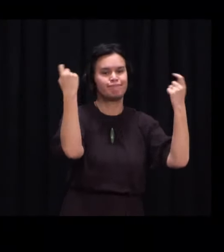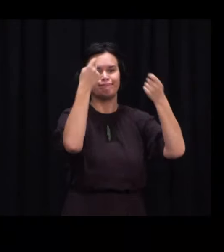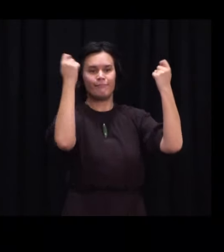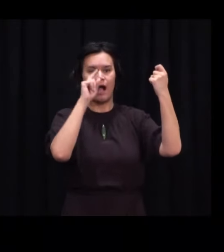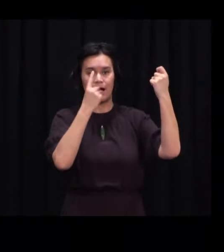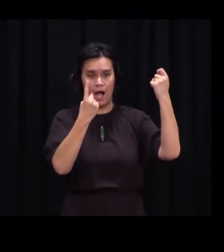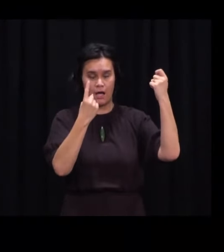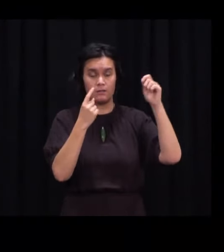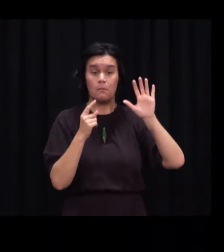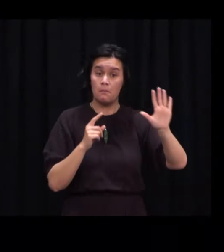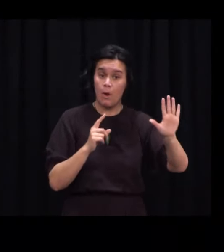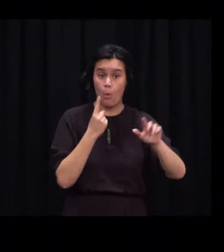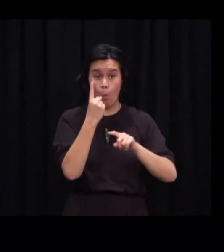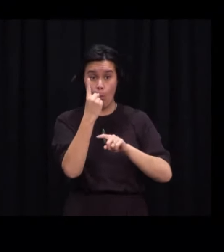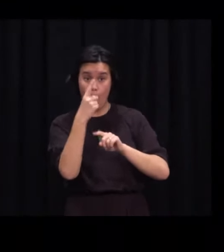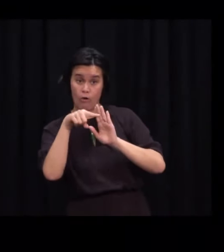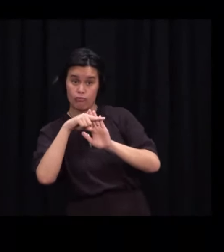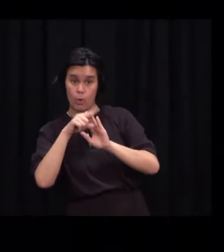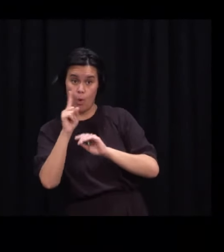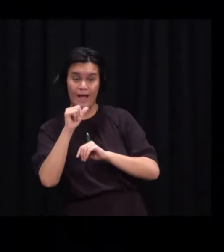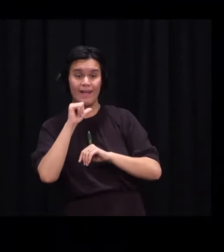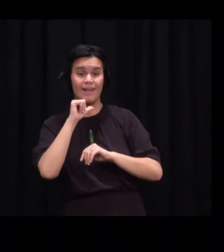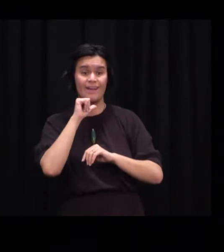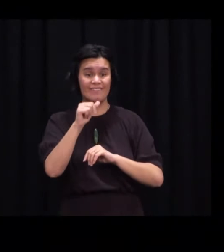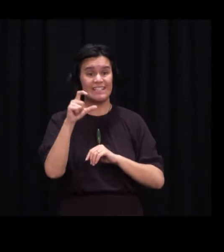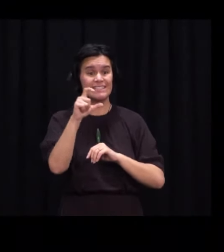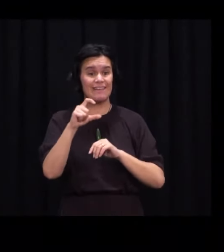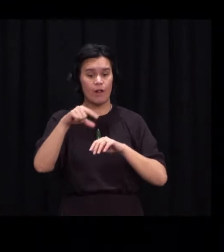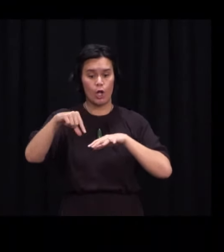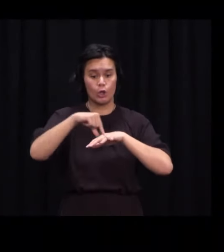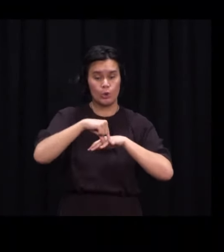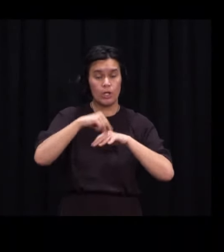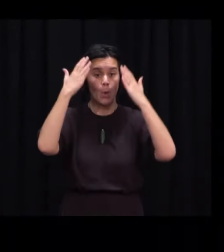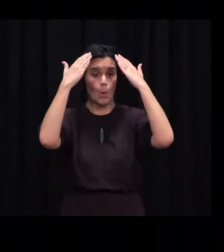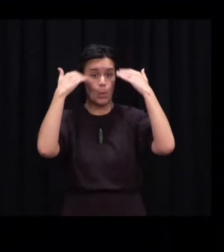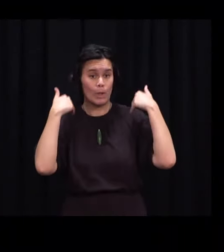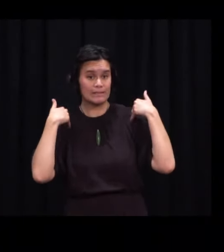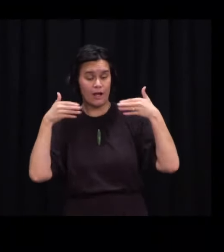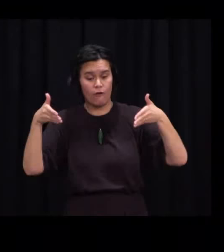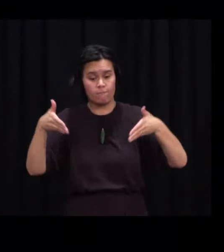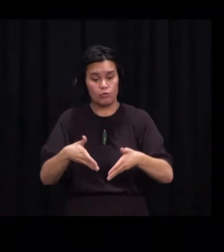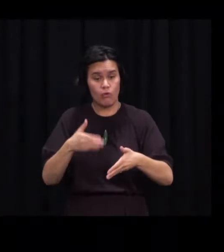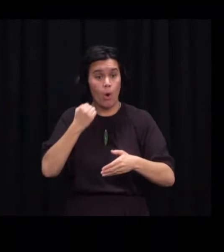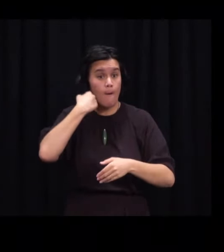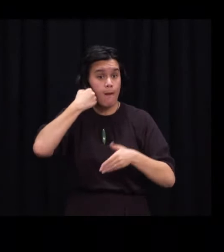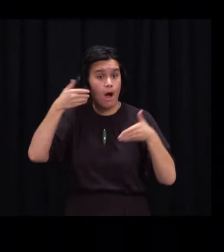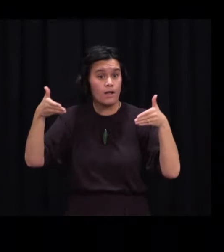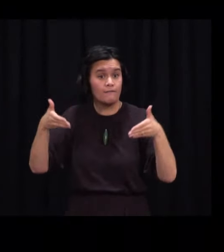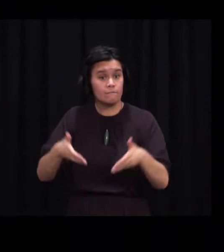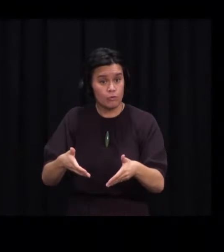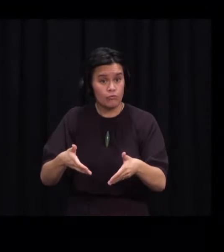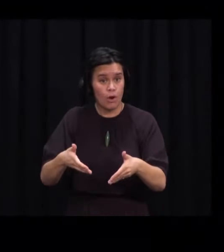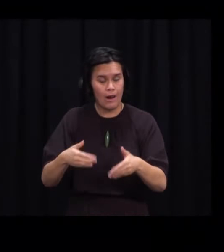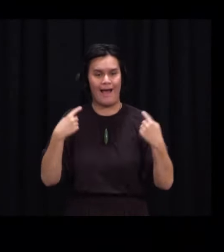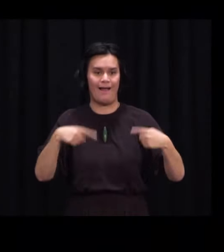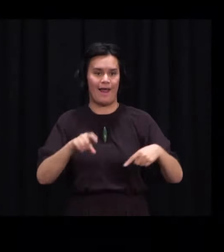of 10 people being able to gather for a civil union wedding, funeral or tangihanga. Again, that is in extraordinary